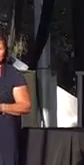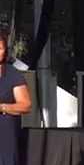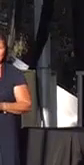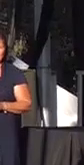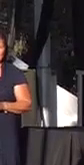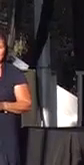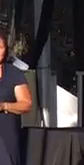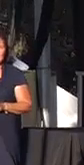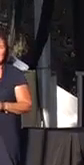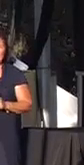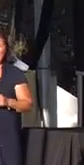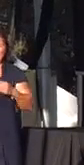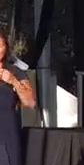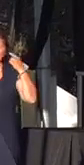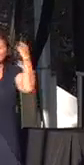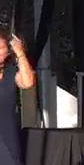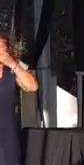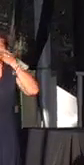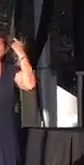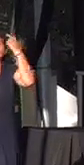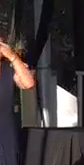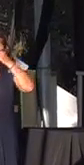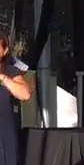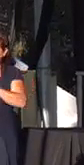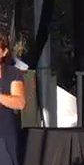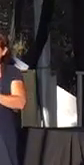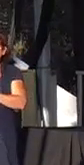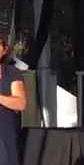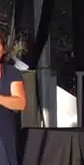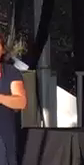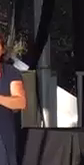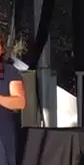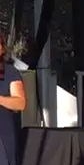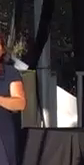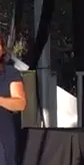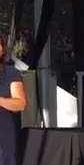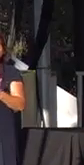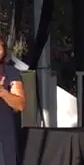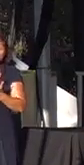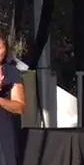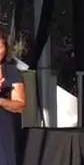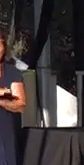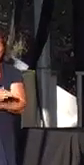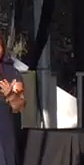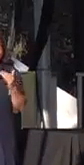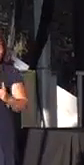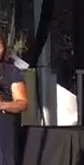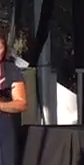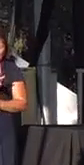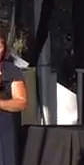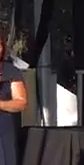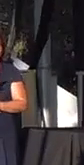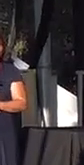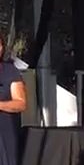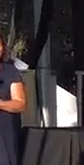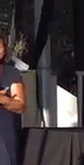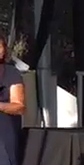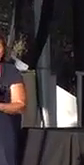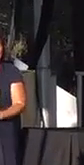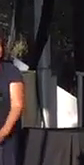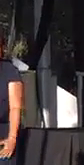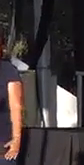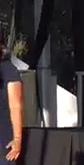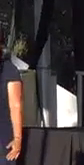And when I think about the history of civil rights and LGBT rights, I know